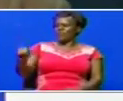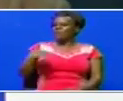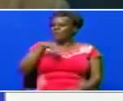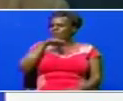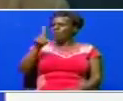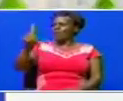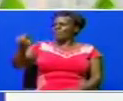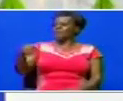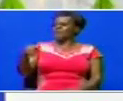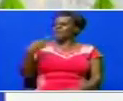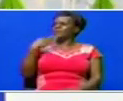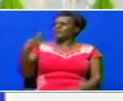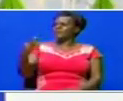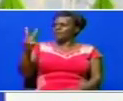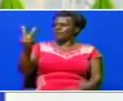Odinga,